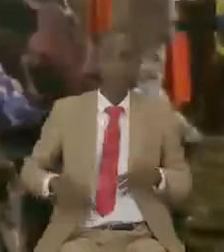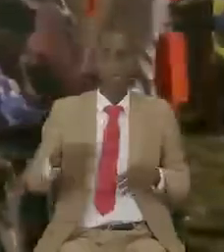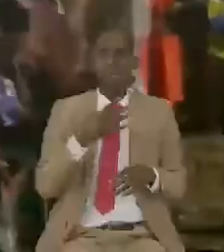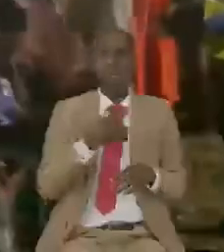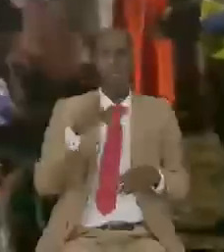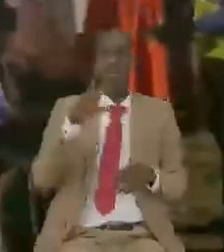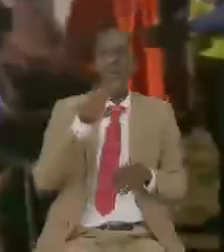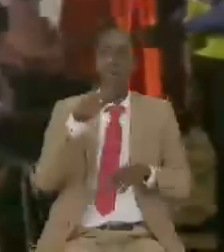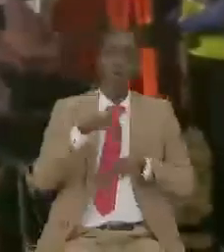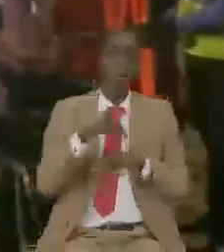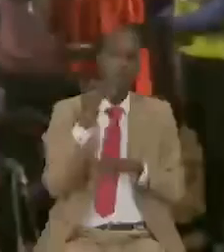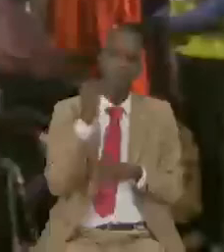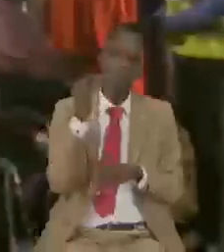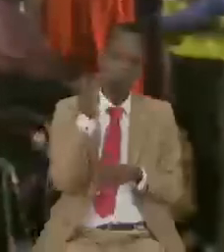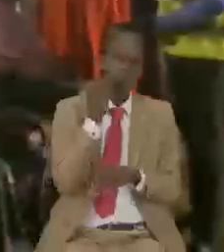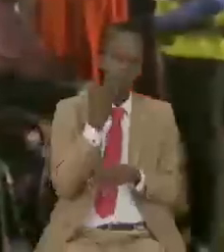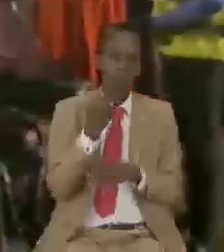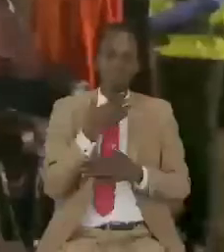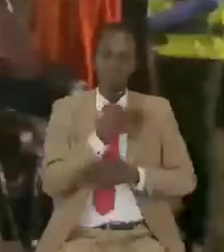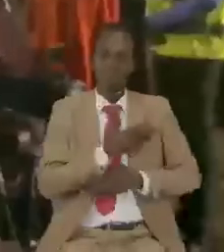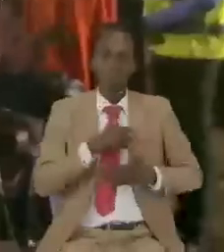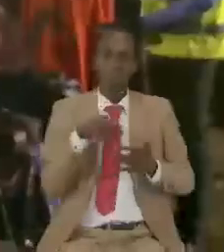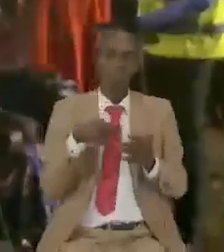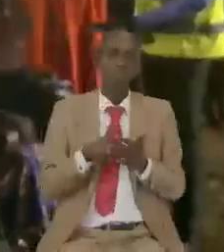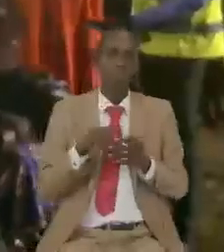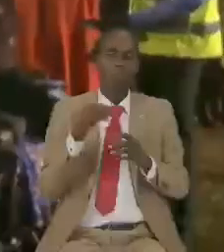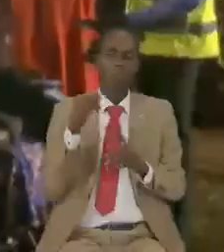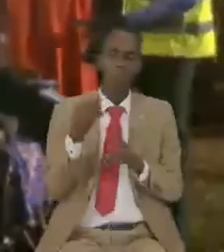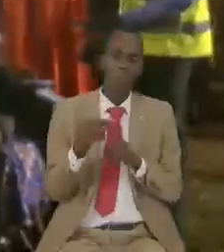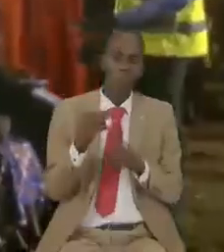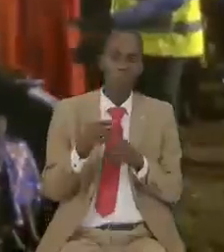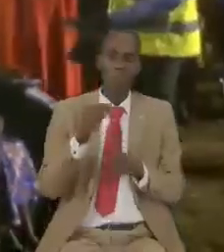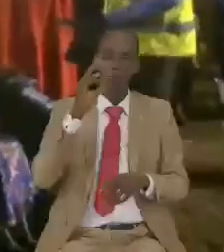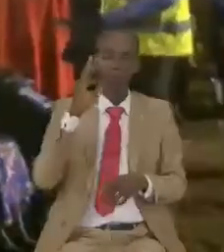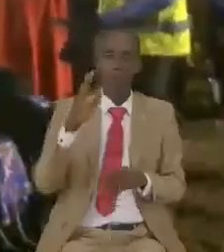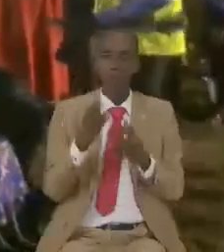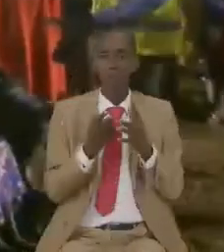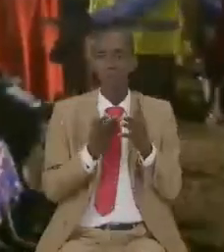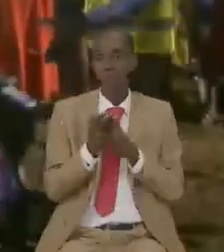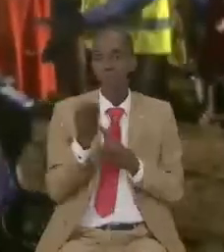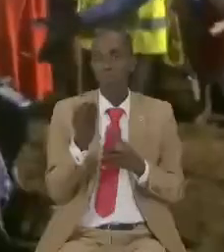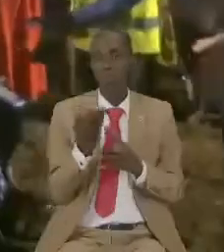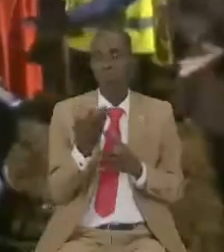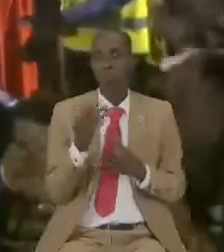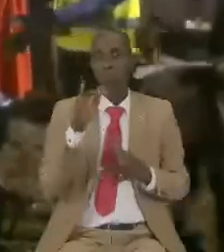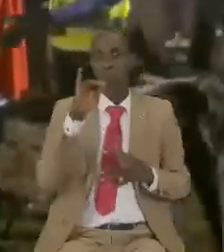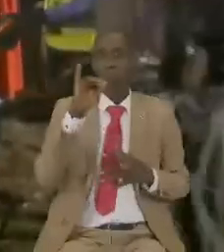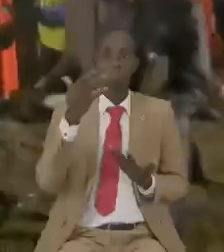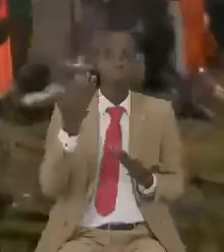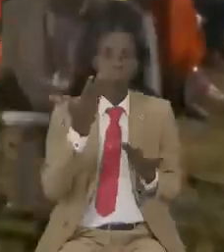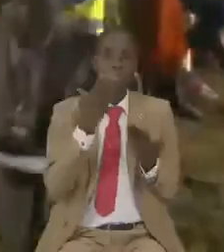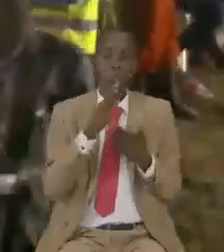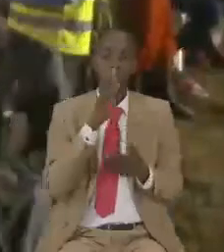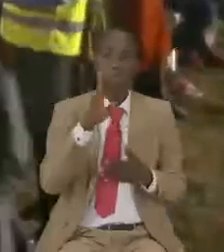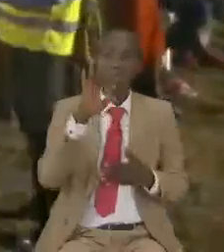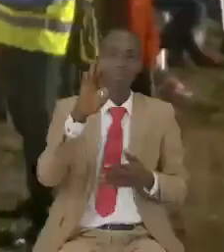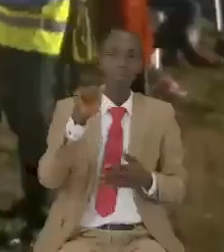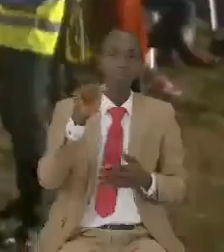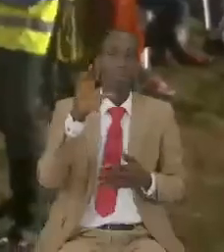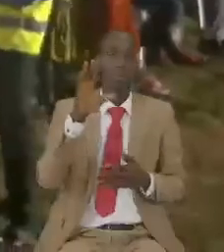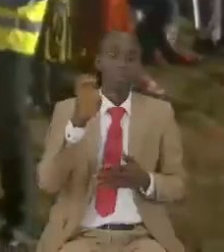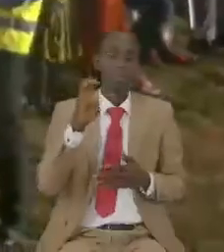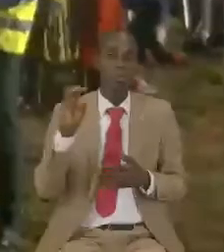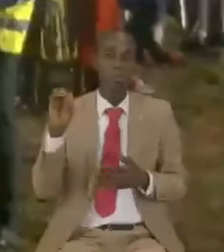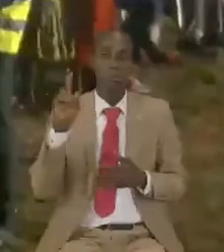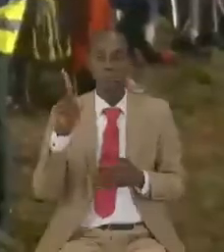Move to the flank, the left flank and right flank. We have a lot of people across the gate. And we have some